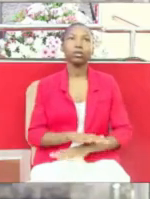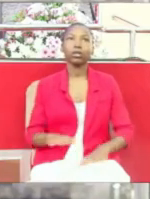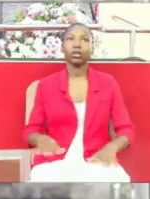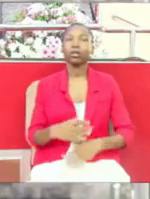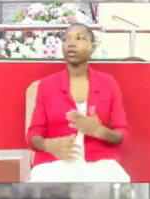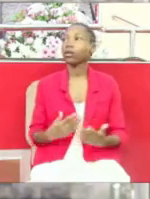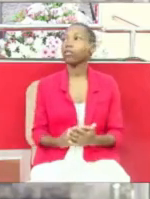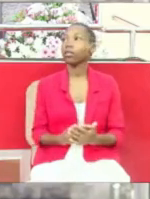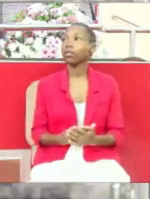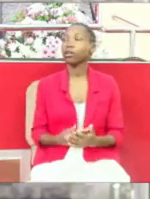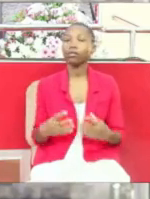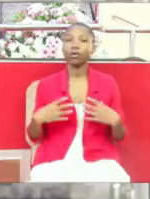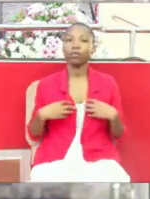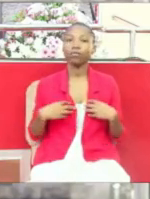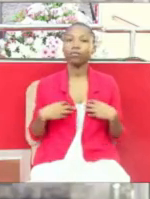kitu ambacho uko nacho.